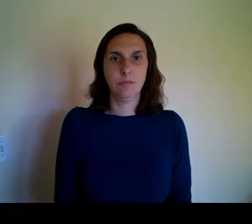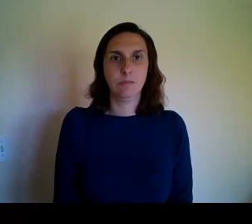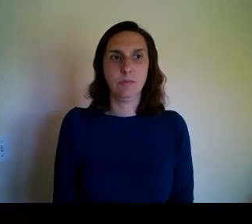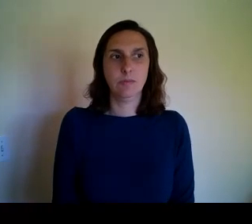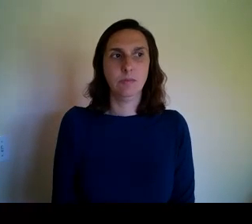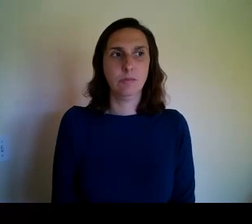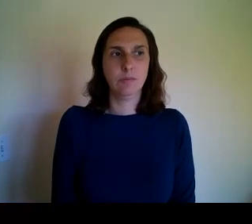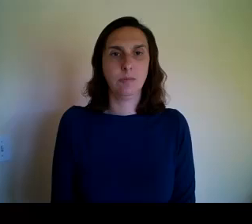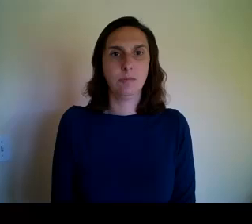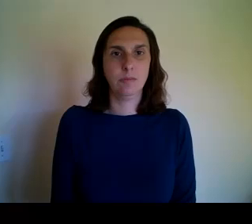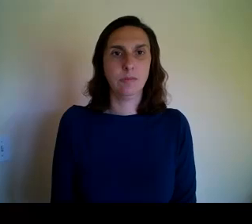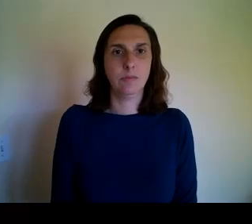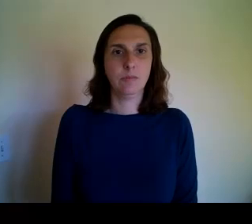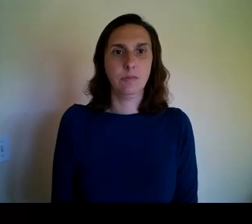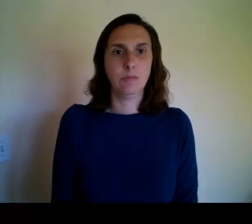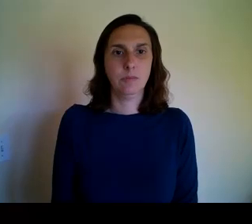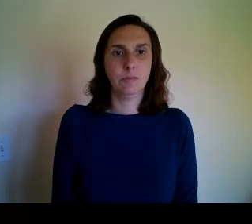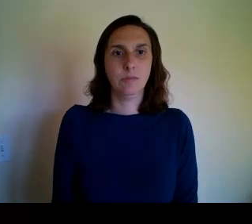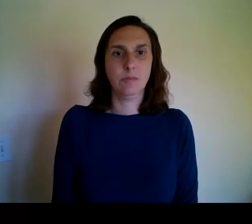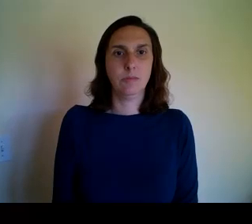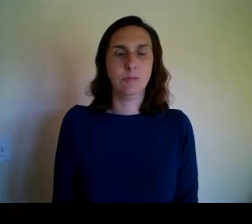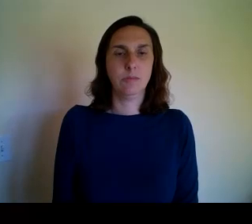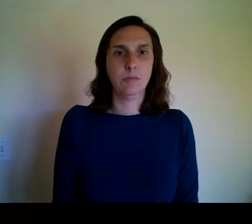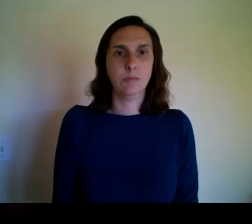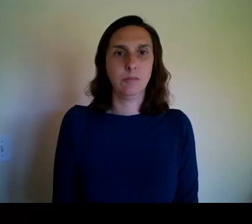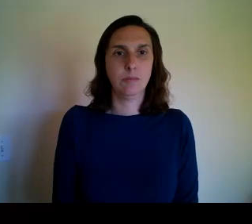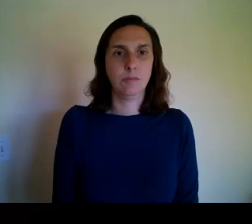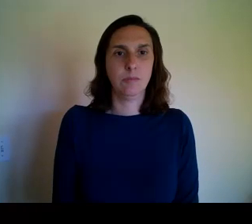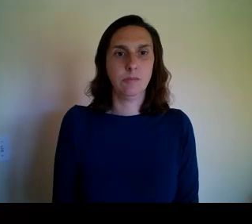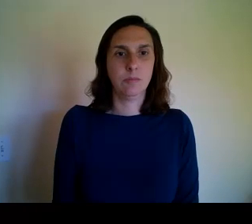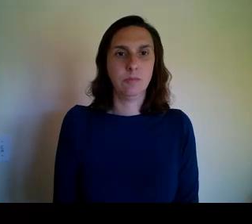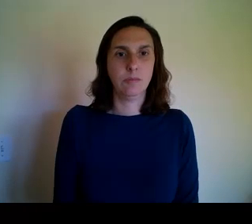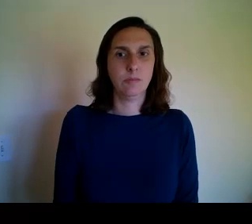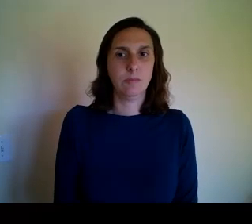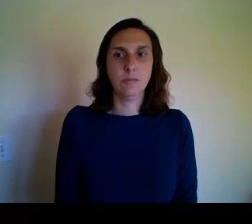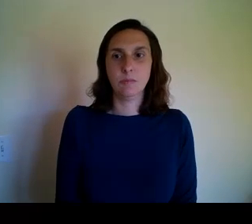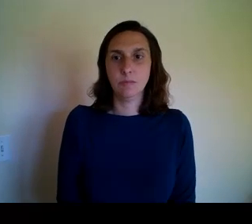So, what I'm able to do